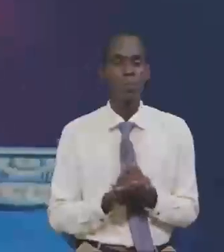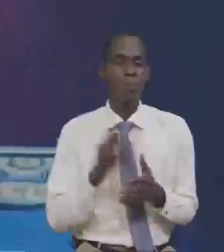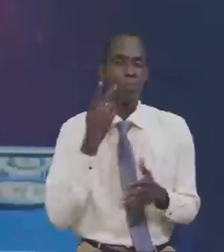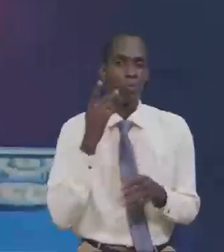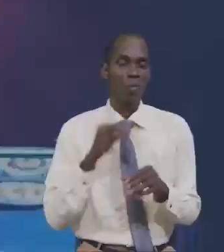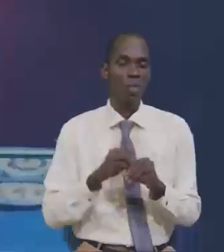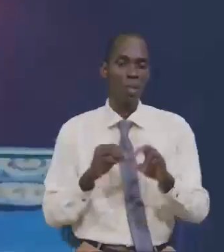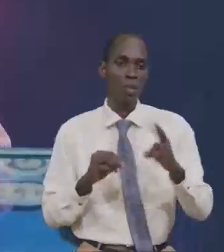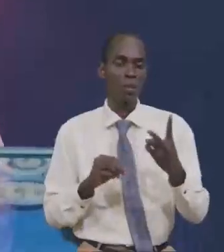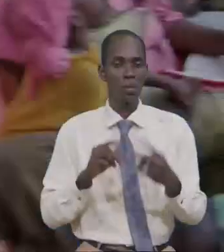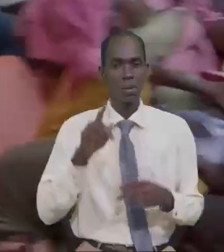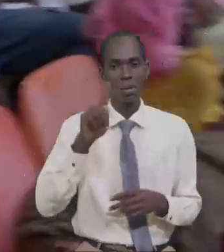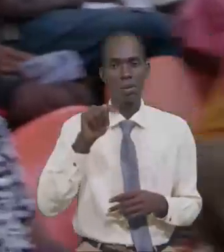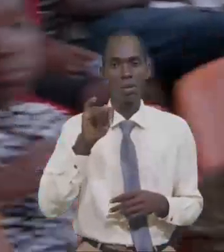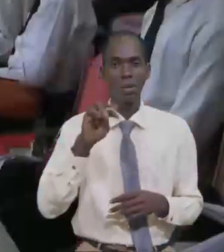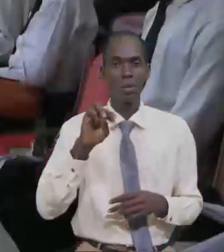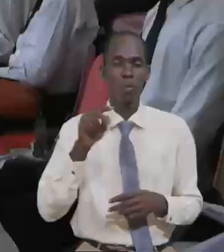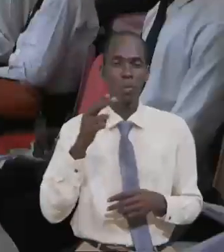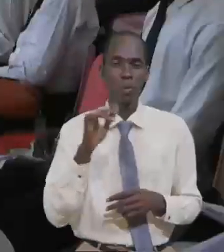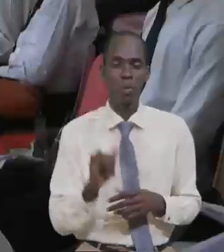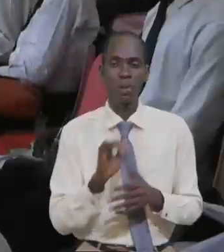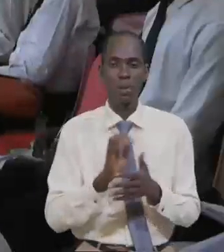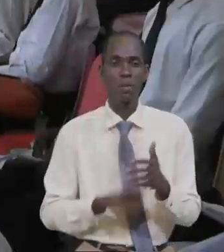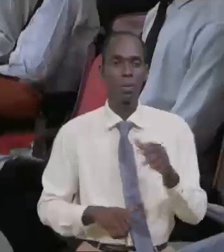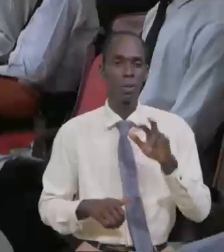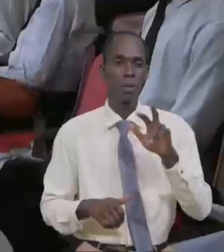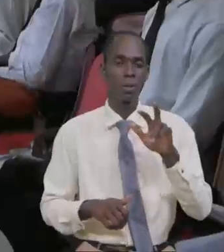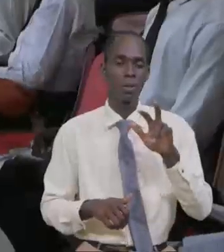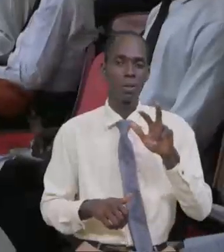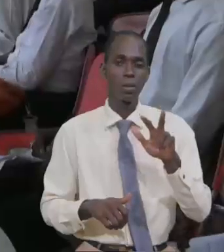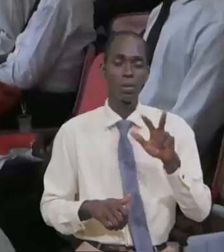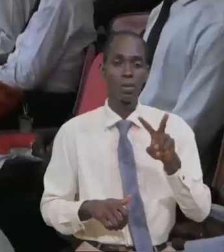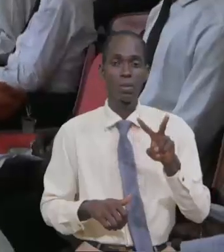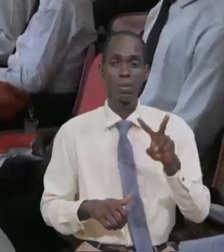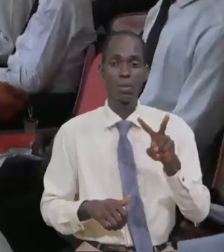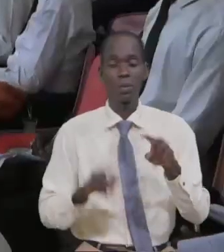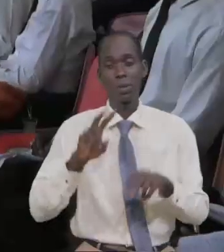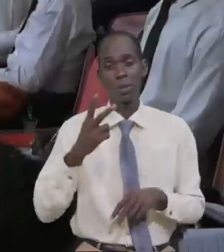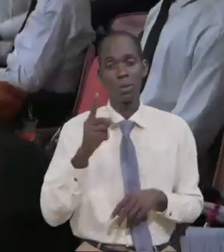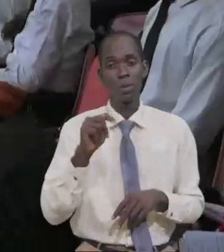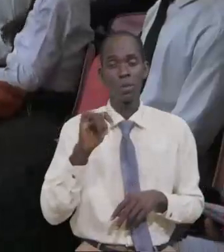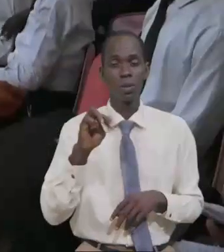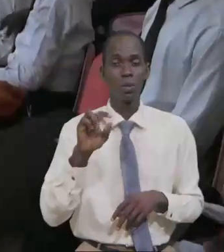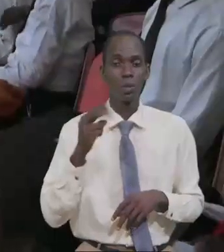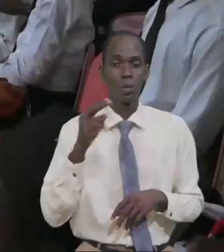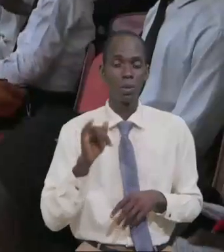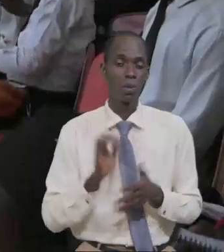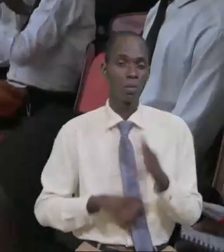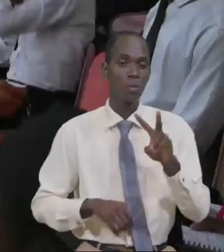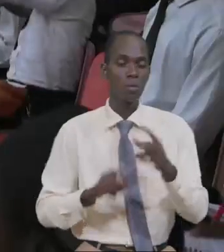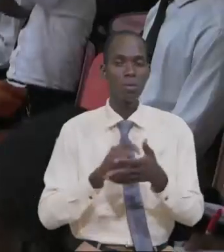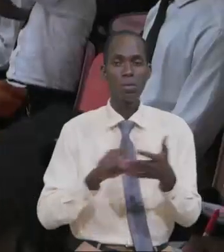chapter 2, verse 5. If a man also strive for masteries. You see that